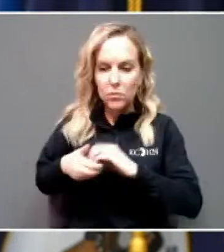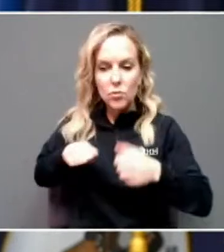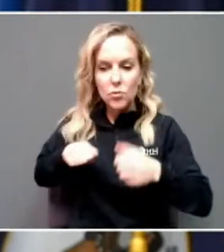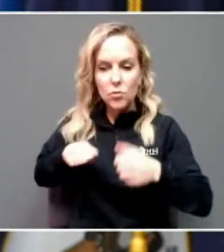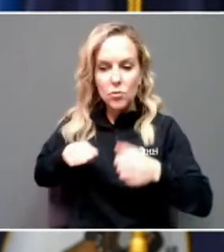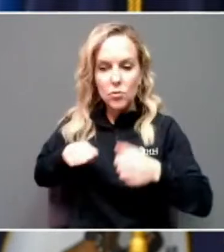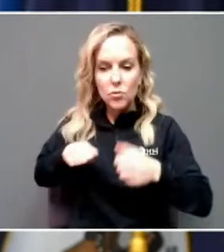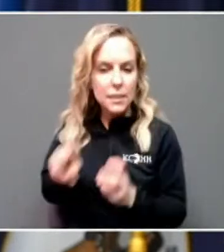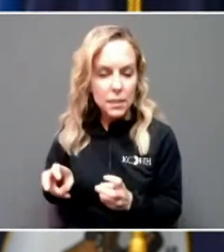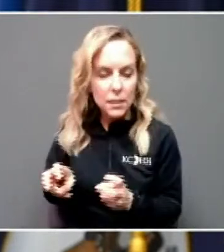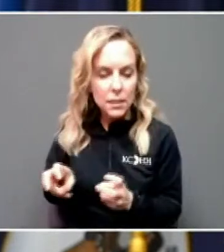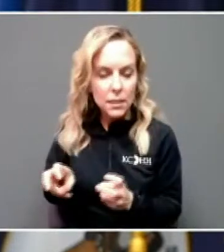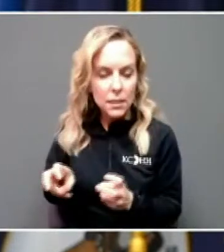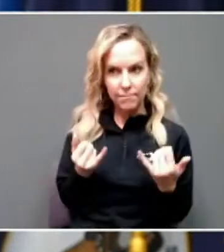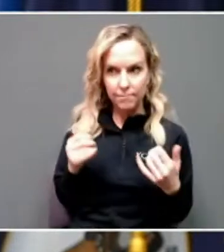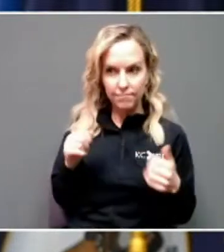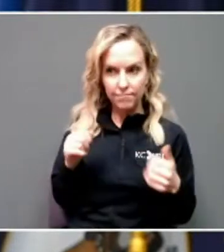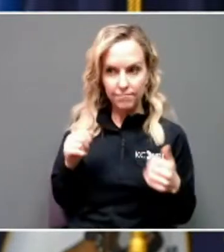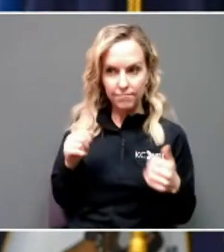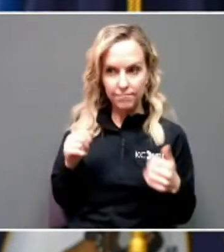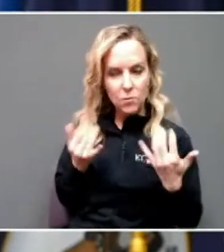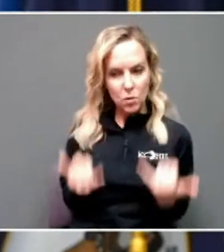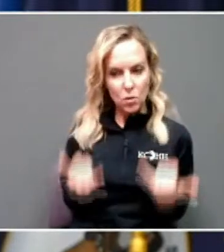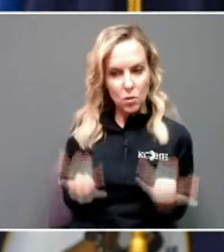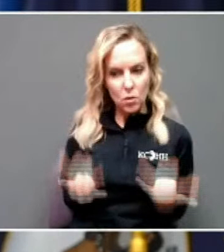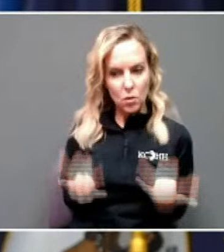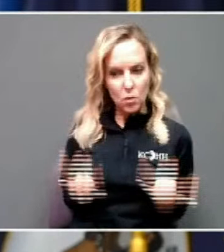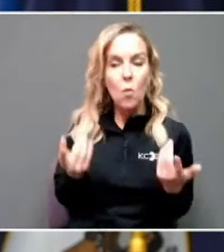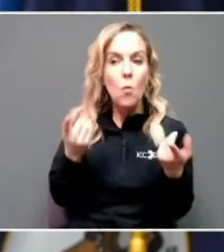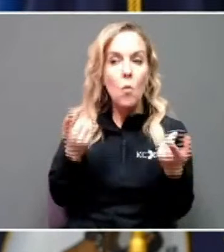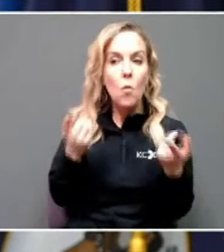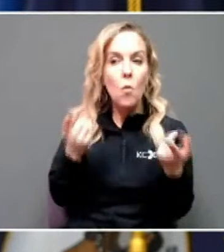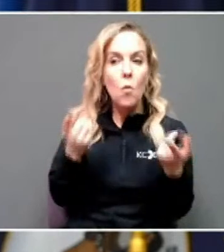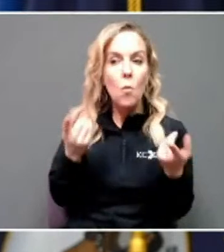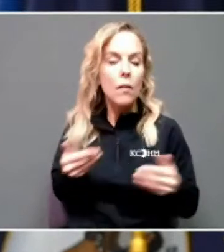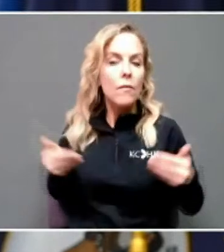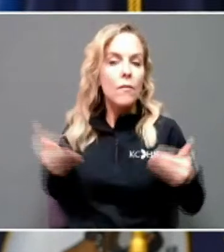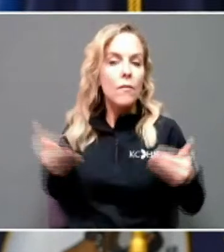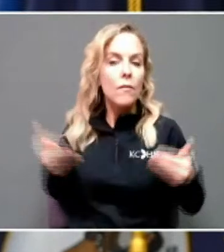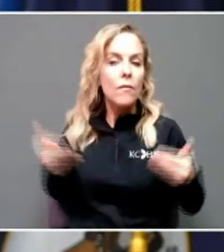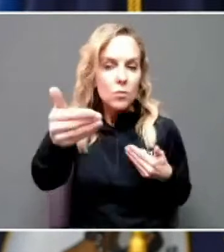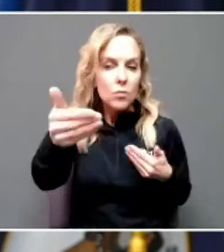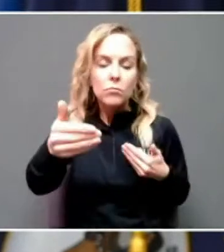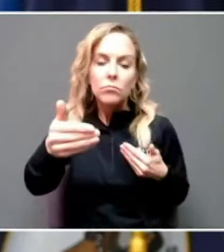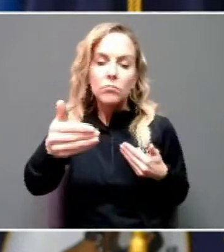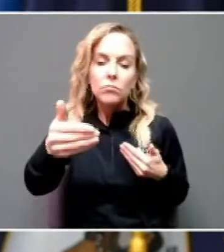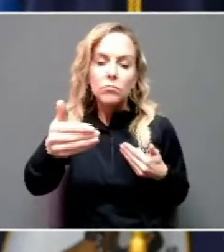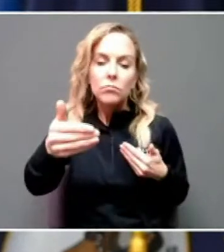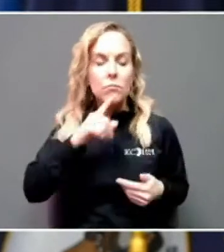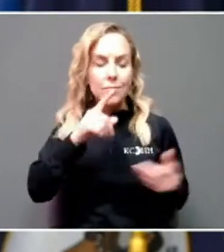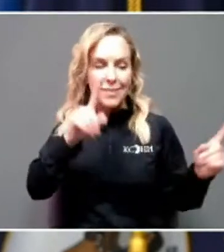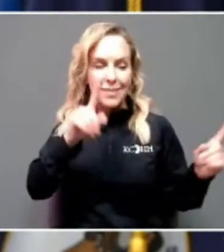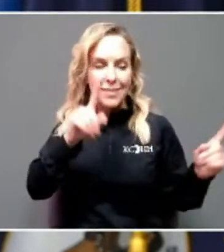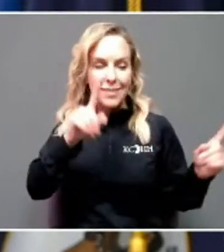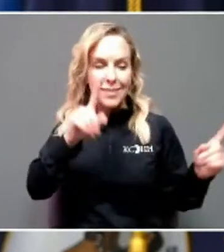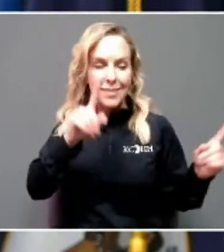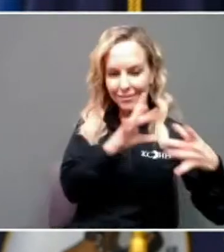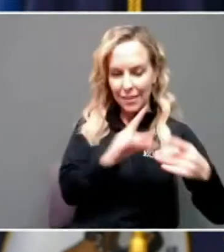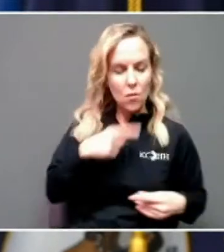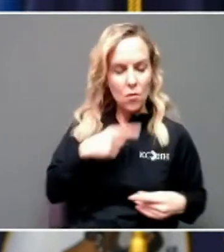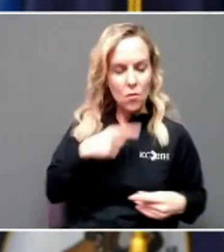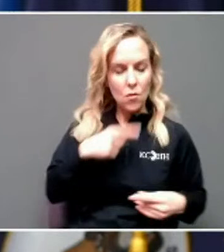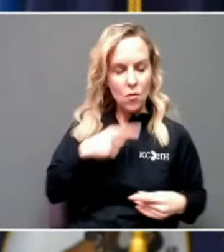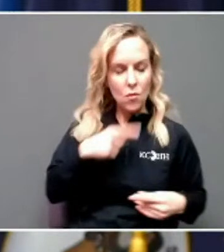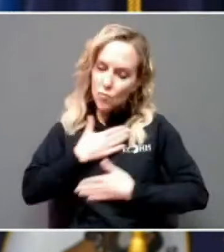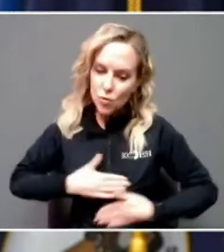are currently going on and in the future. And as the governor said, I'm very appreciative that Director Dossett has